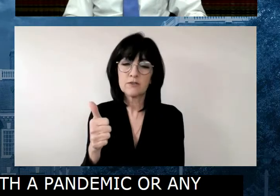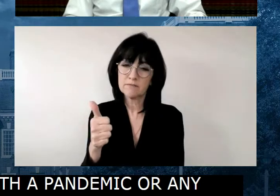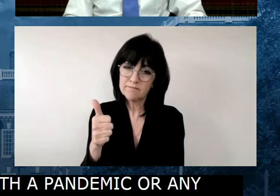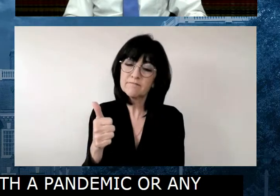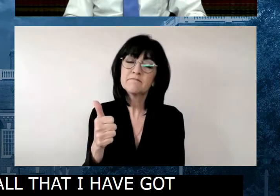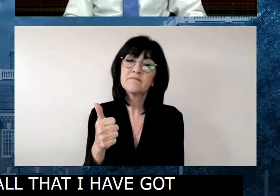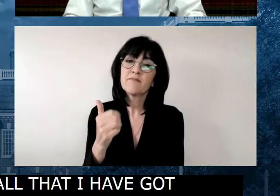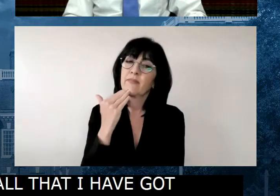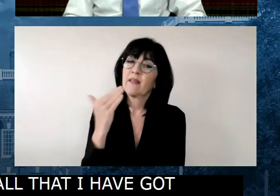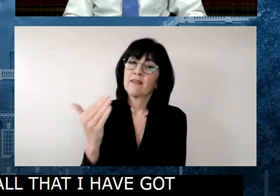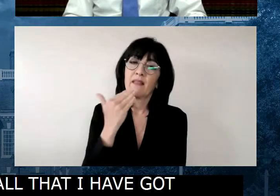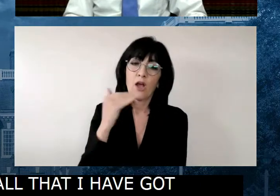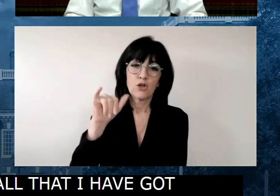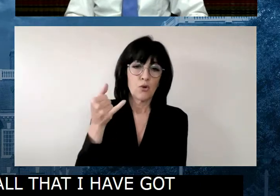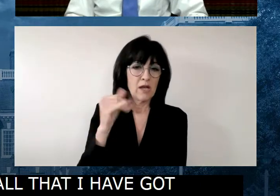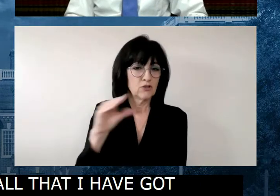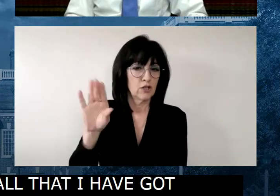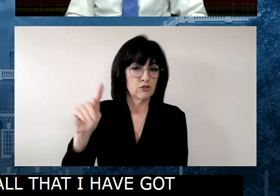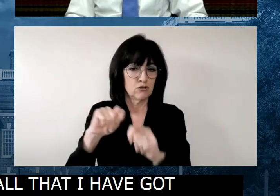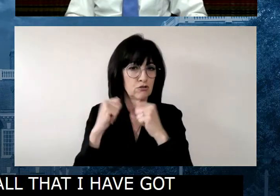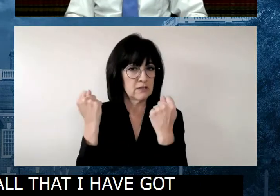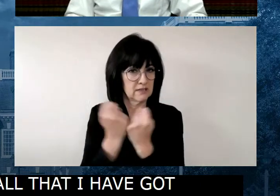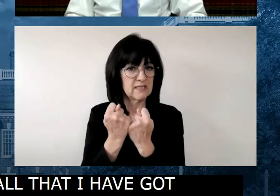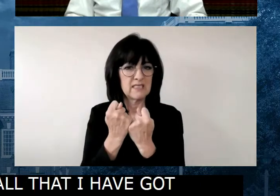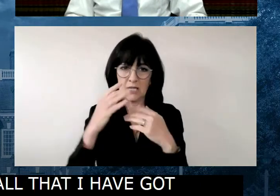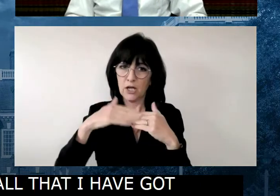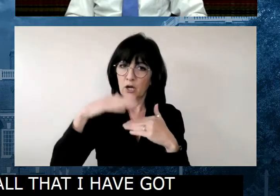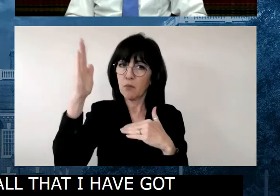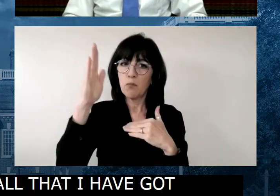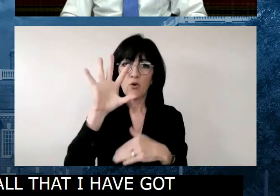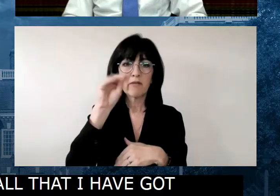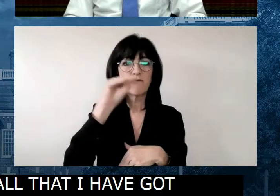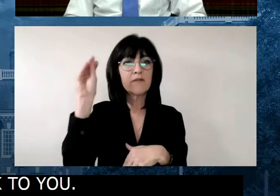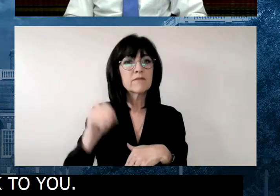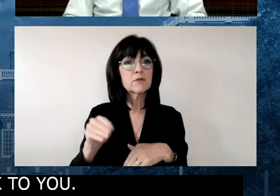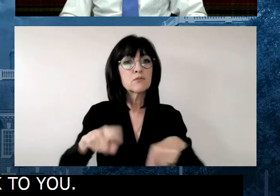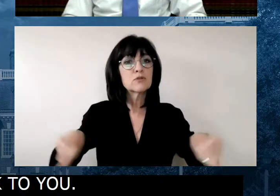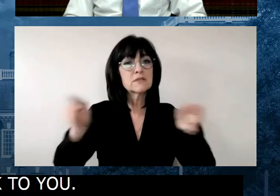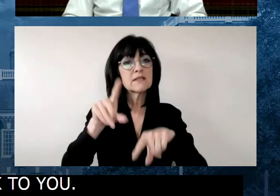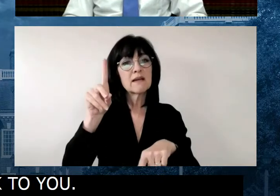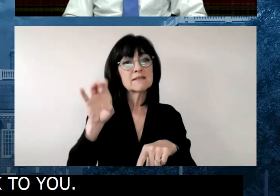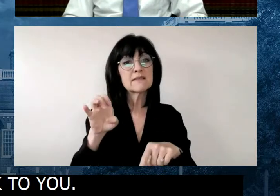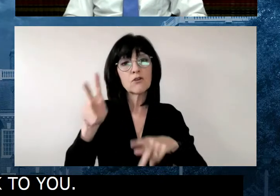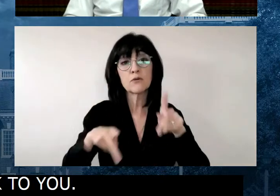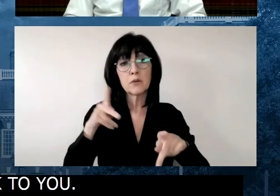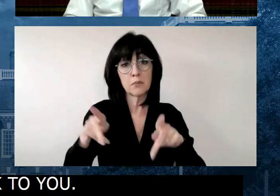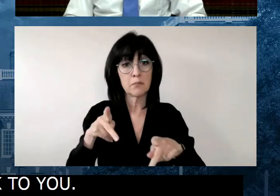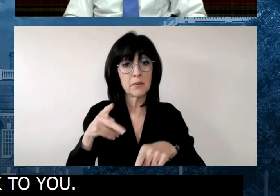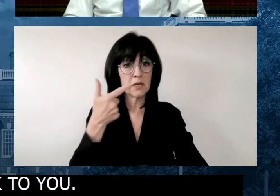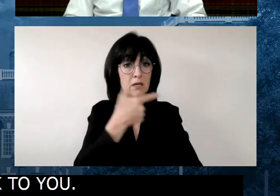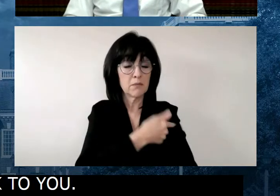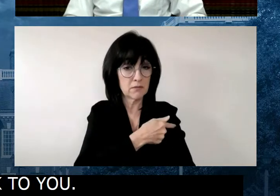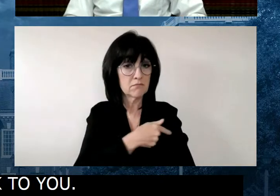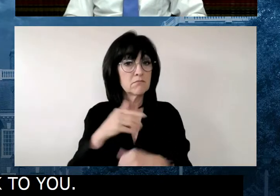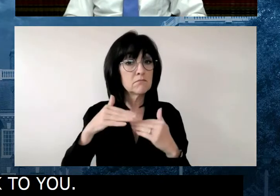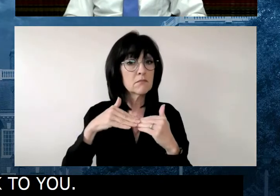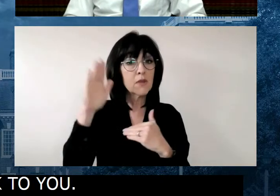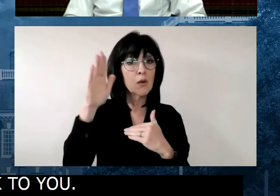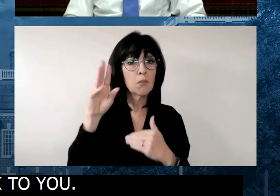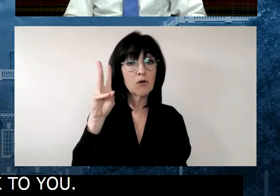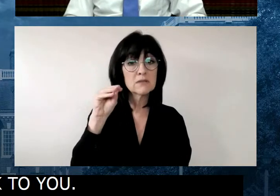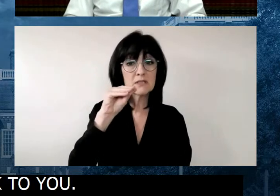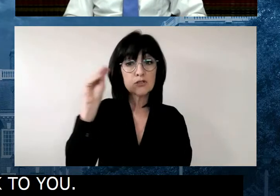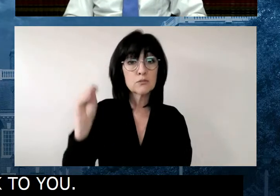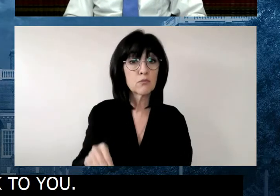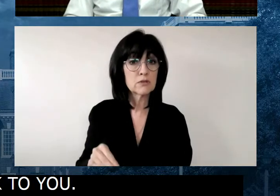to get us where we are today. More than half of Delawareans vaccinated, more than 60% with at least one